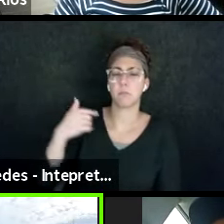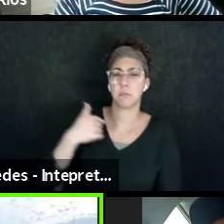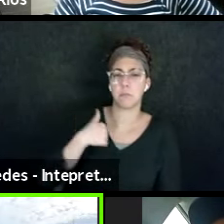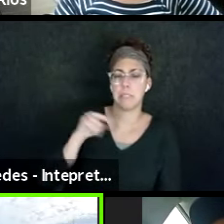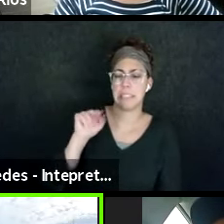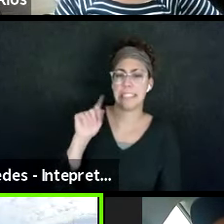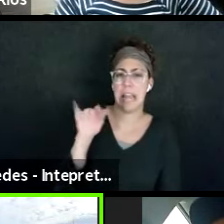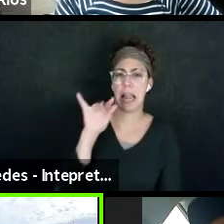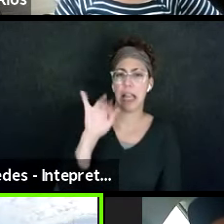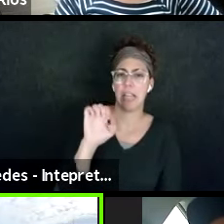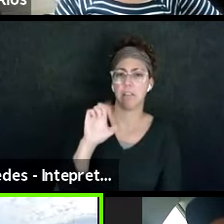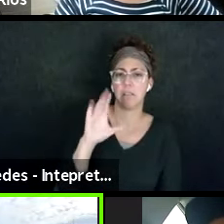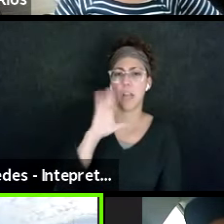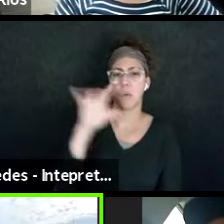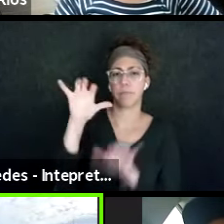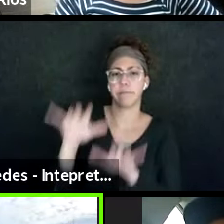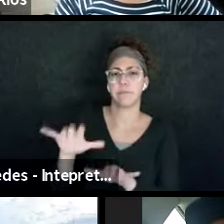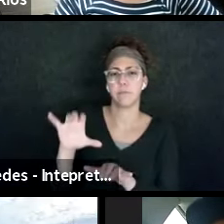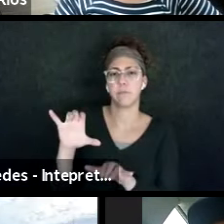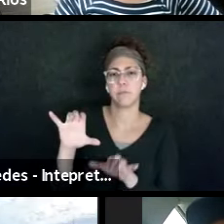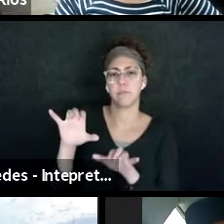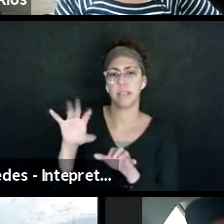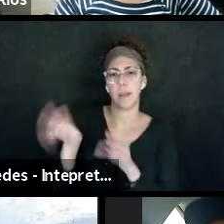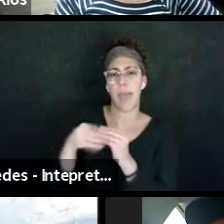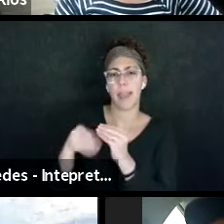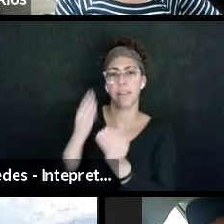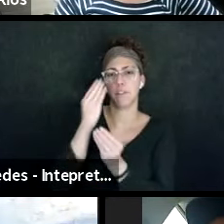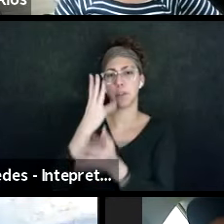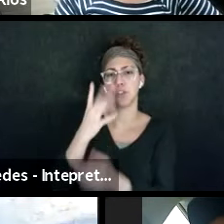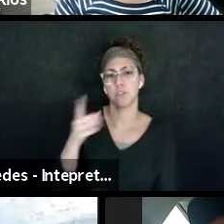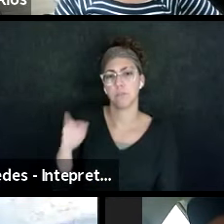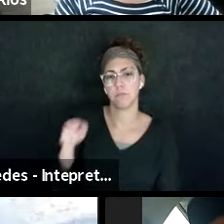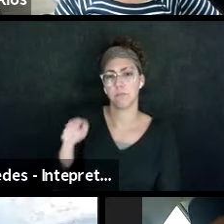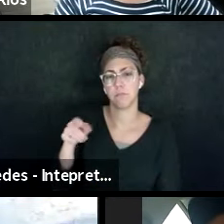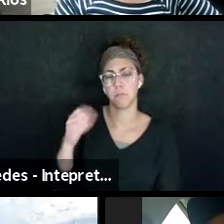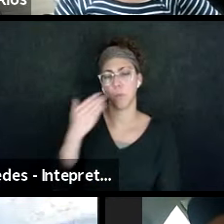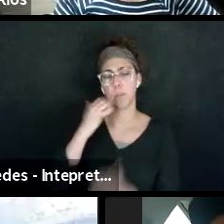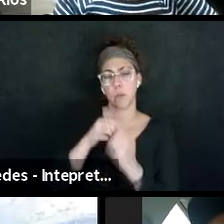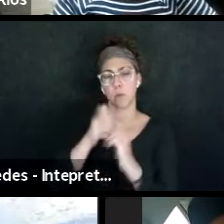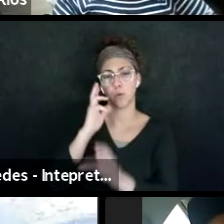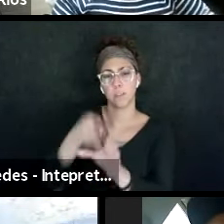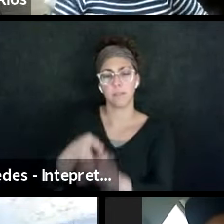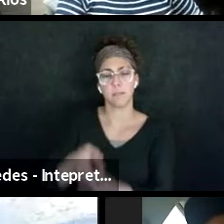some information in the chat for you. Very good. Thanks, Natalie.